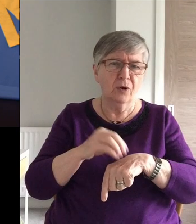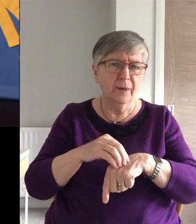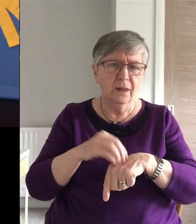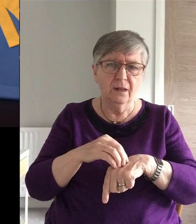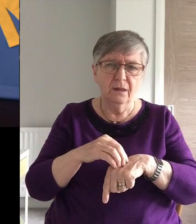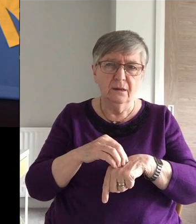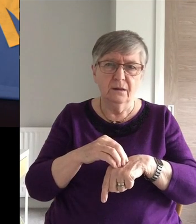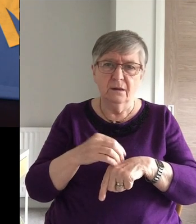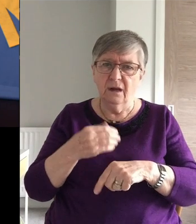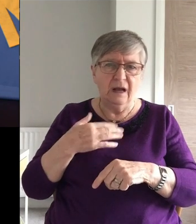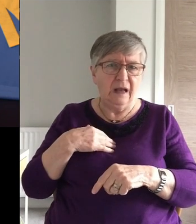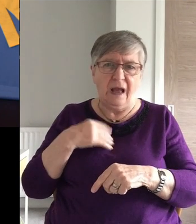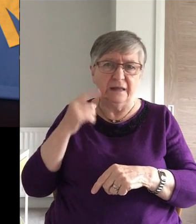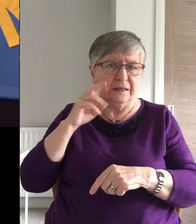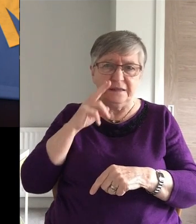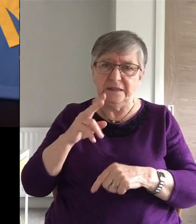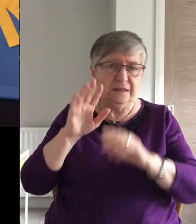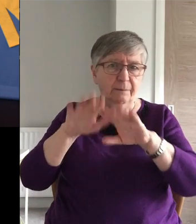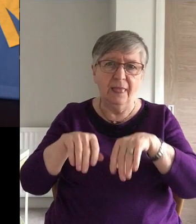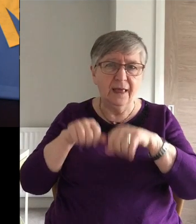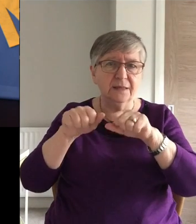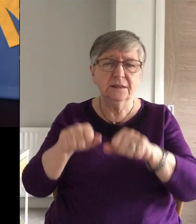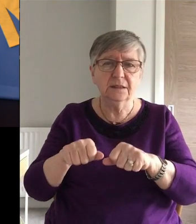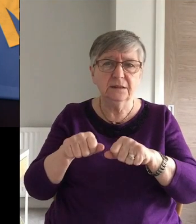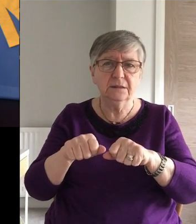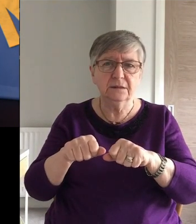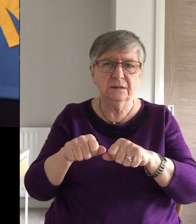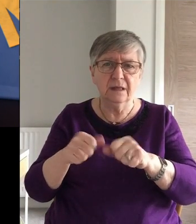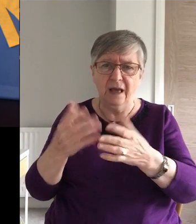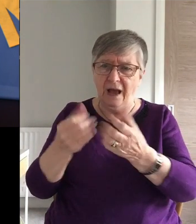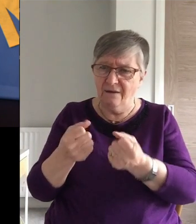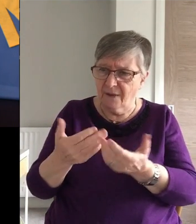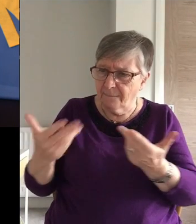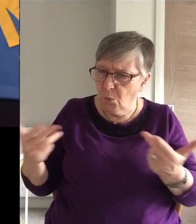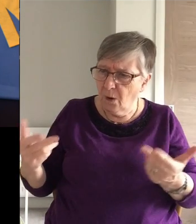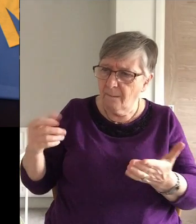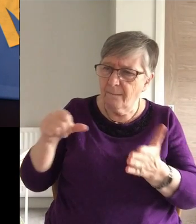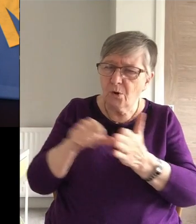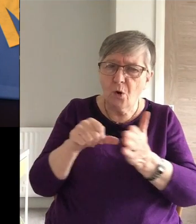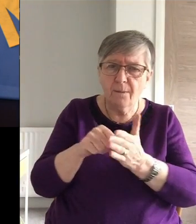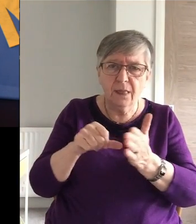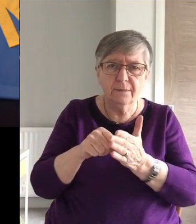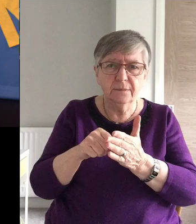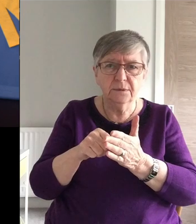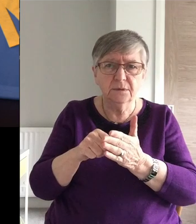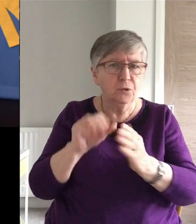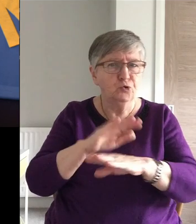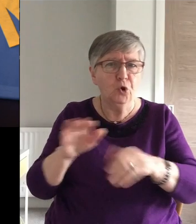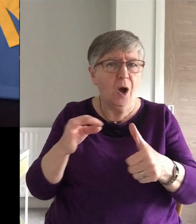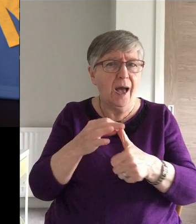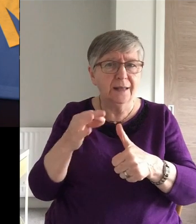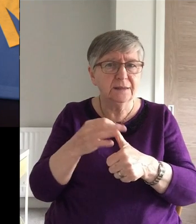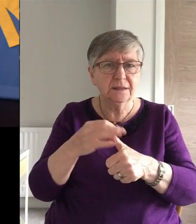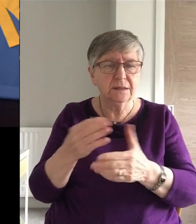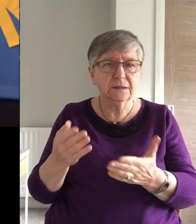to be blessing us? Seems to be giving us more problems than solutions.